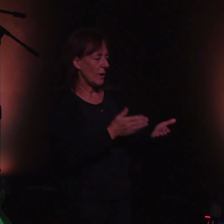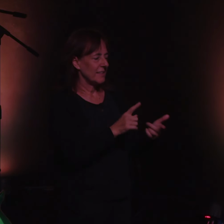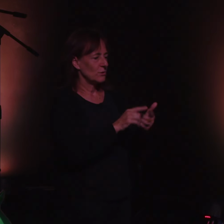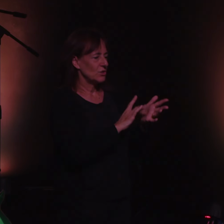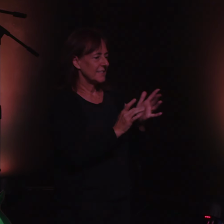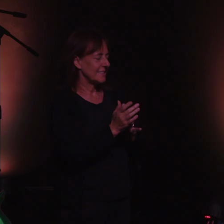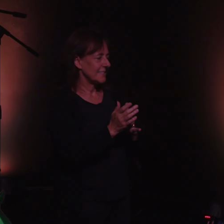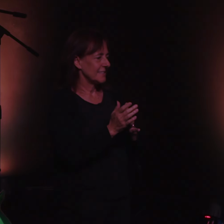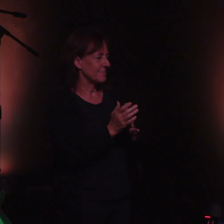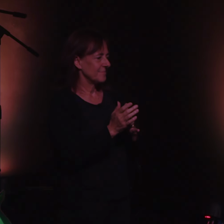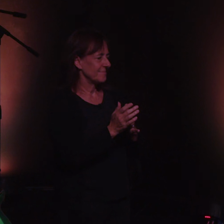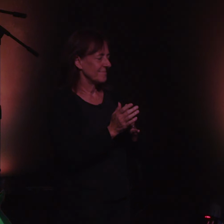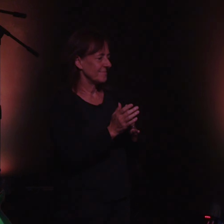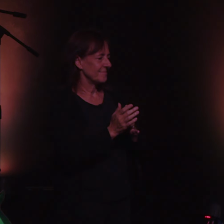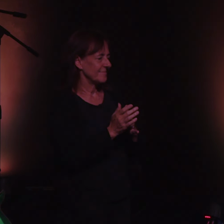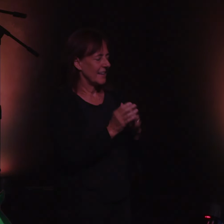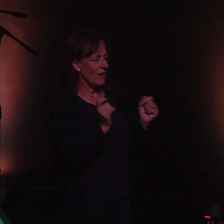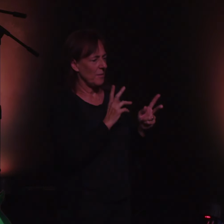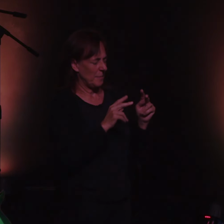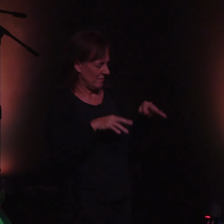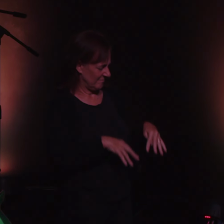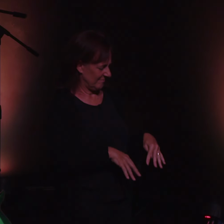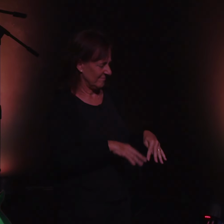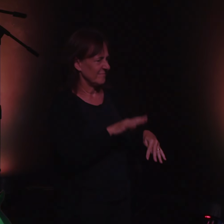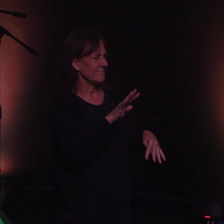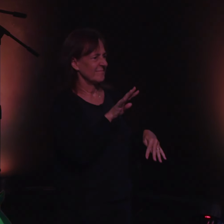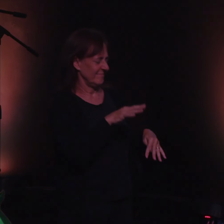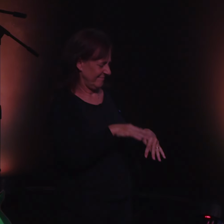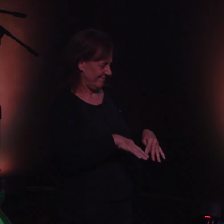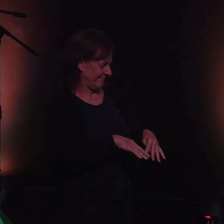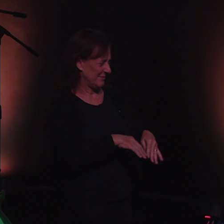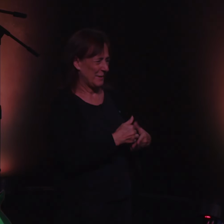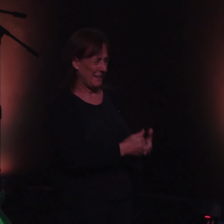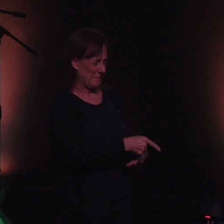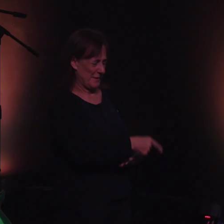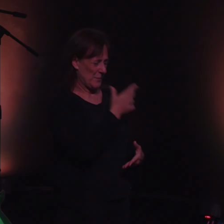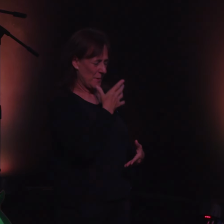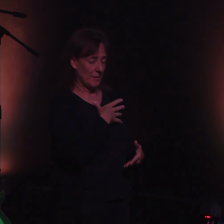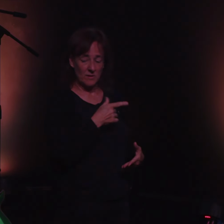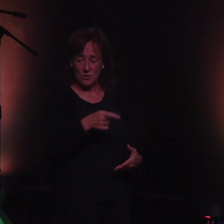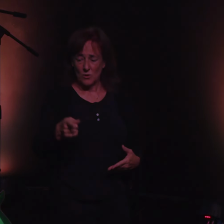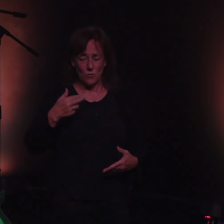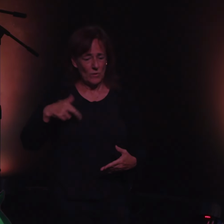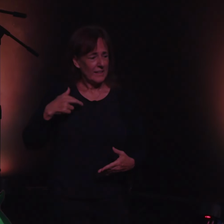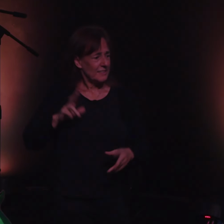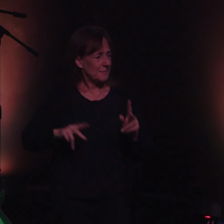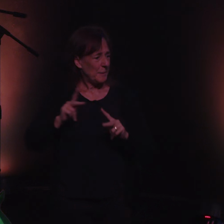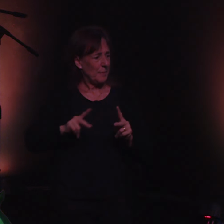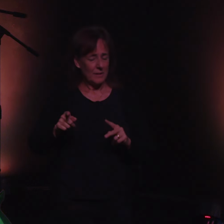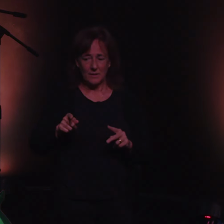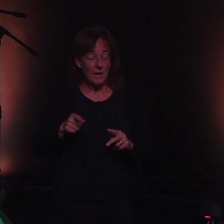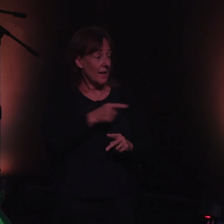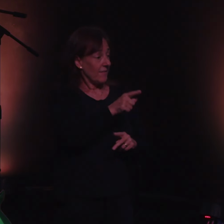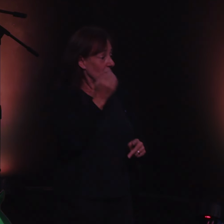And all the people were there. And Jesus said, okay. You religious people, whichever one